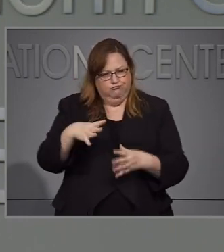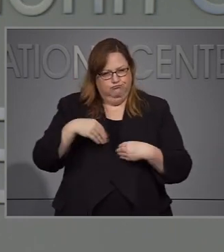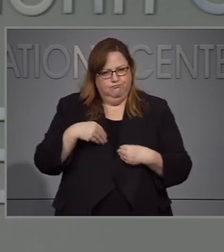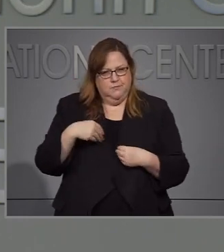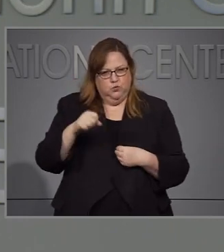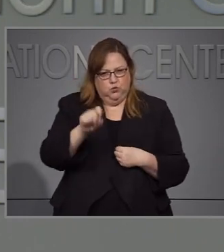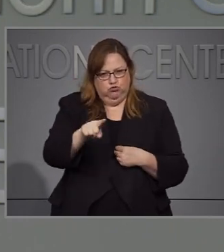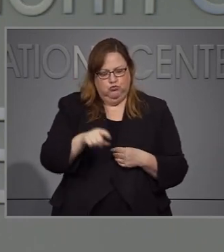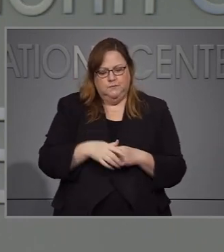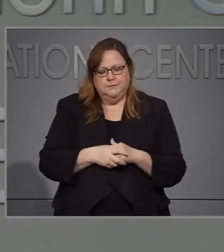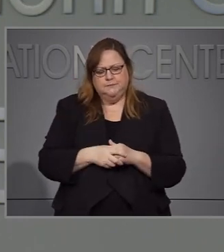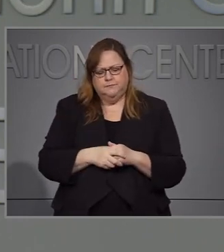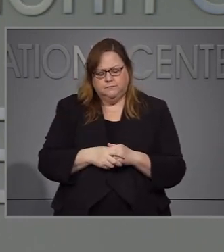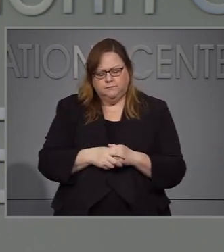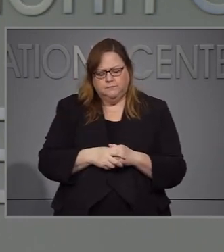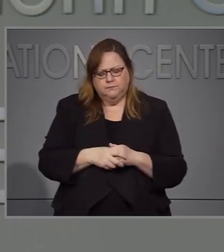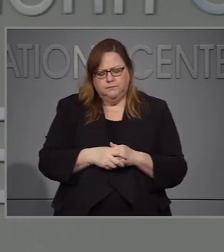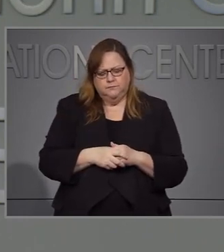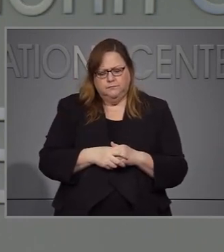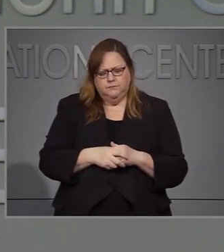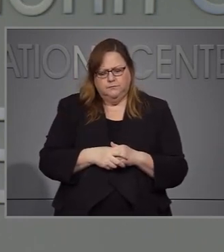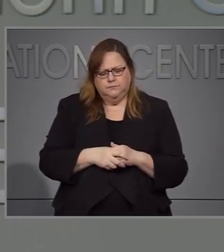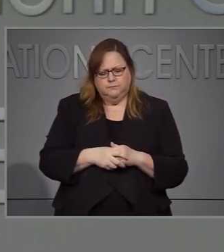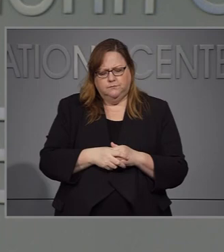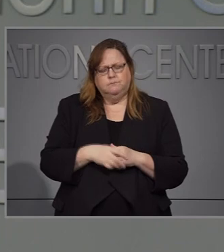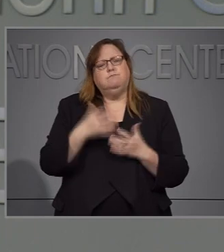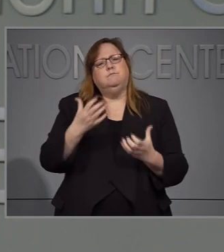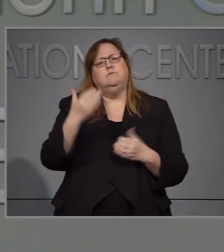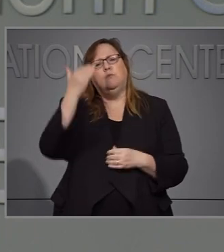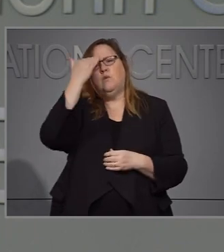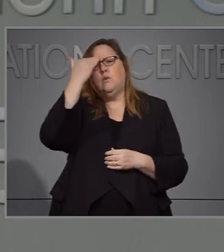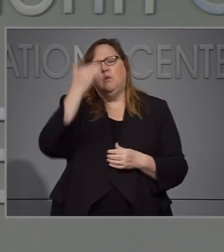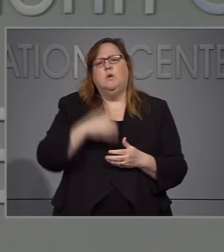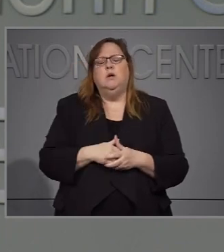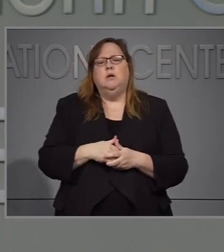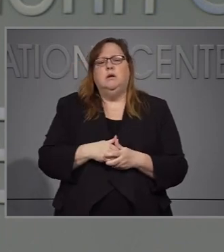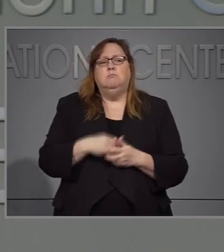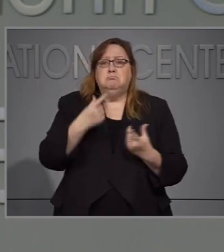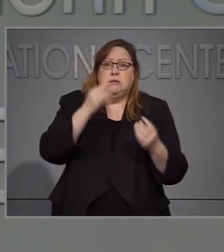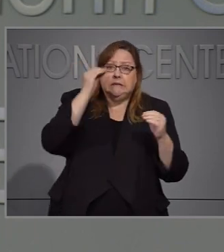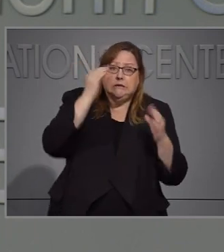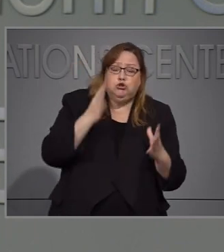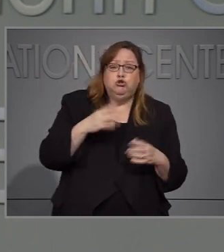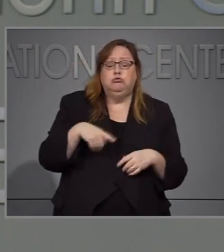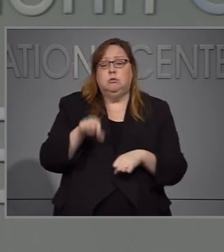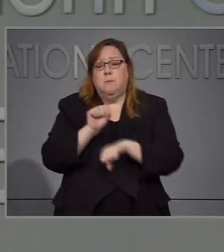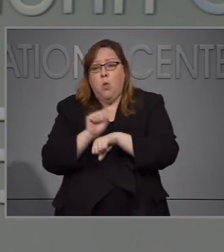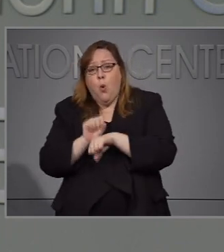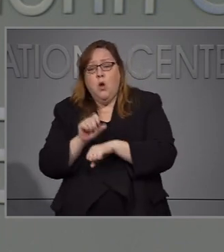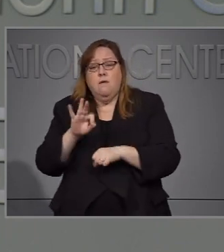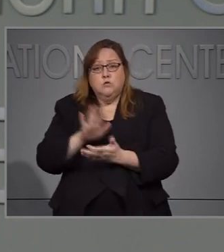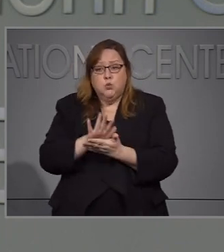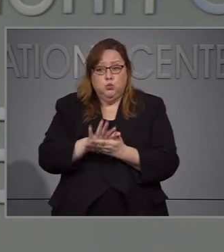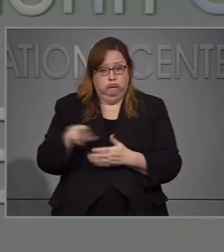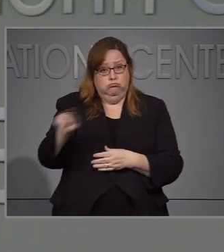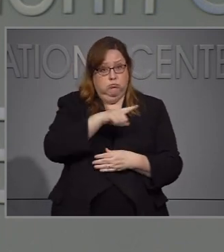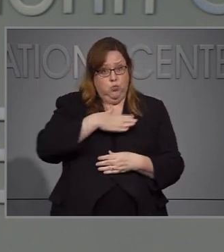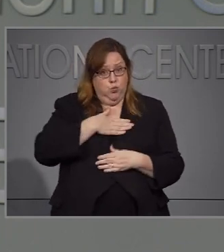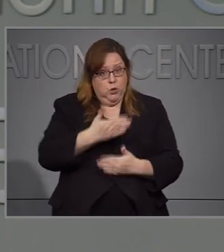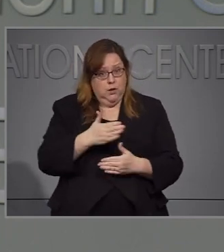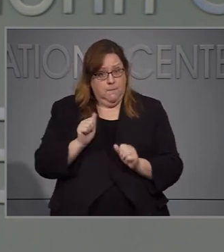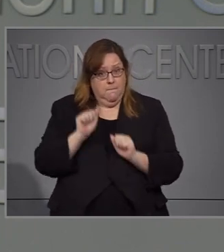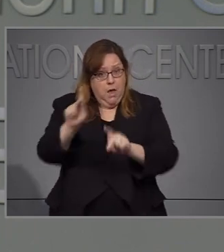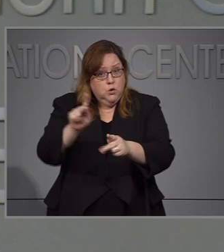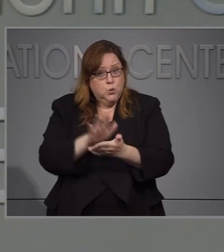do we know about the availability of teachers and other employees? How many of them have voiced willingness to come back in person? Because we're certainly seeing